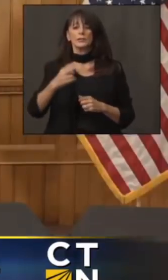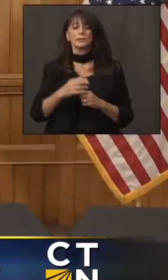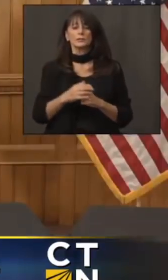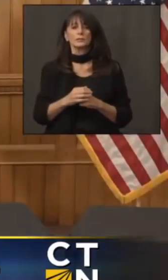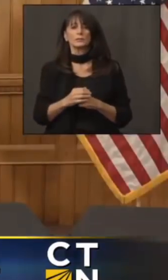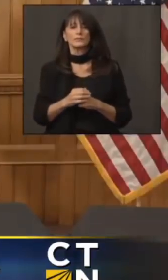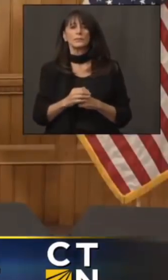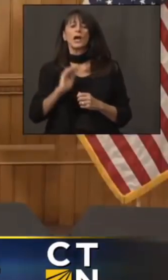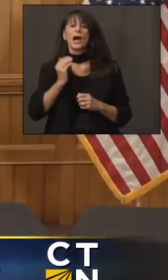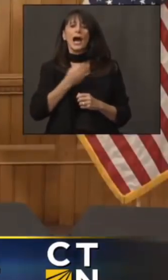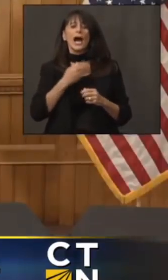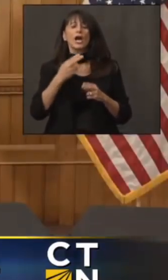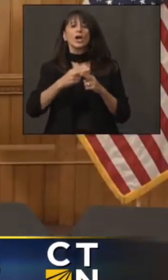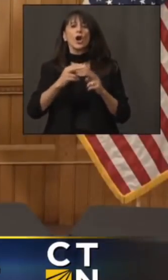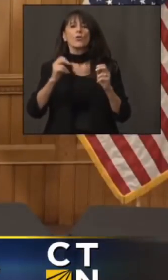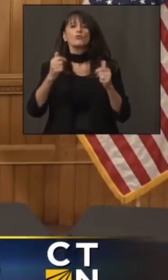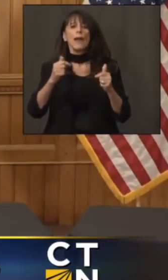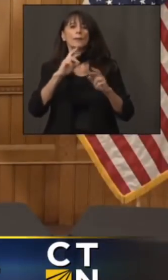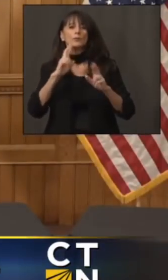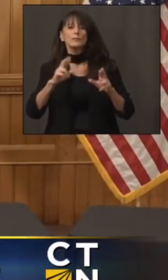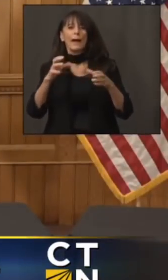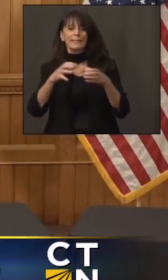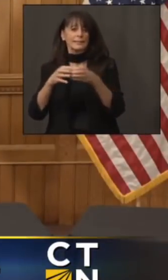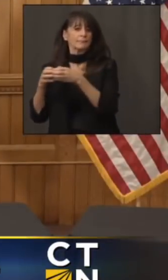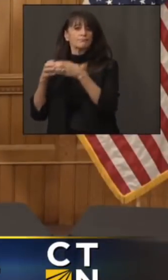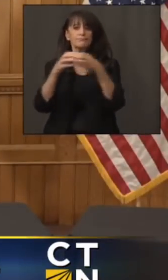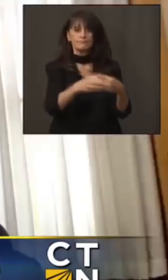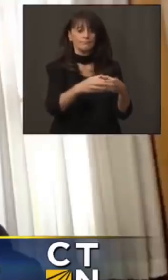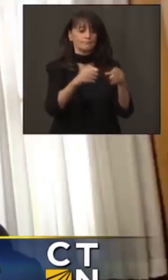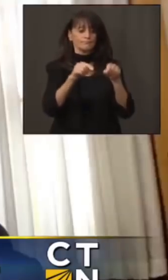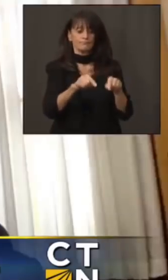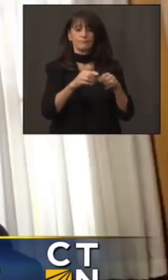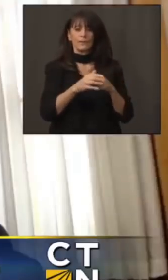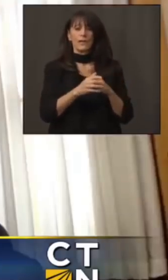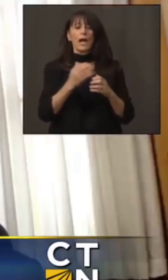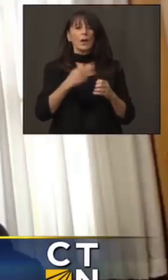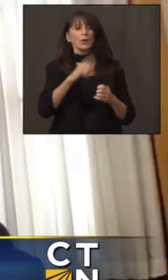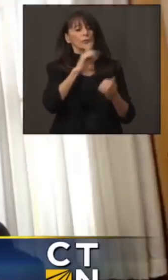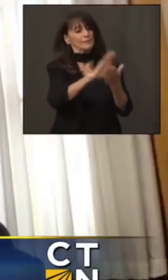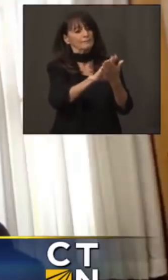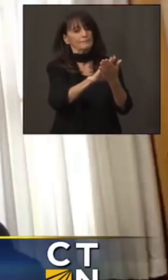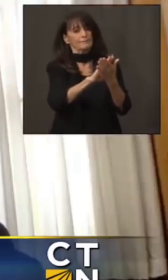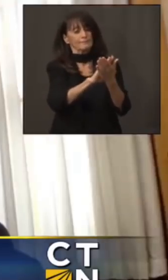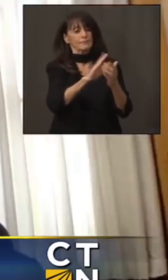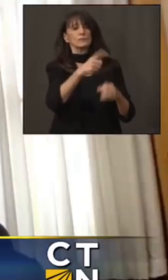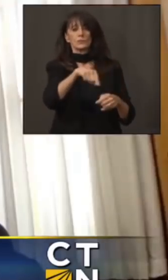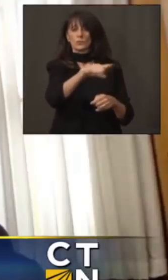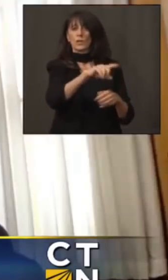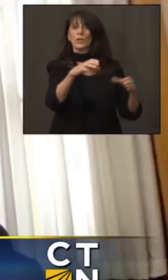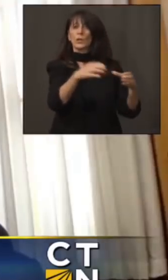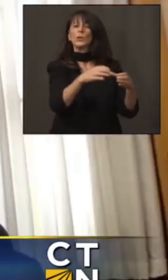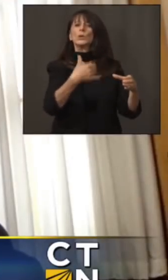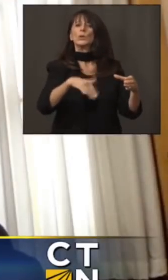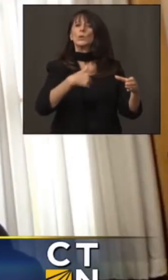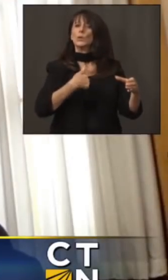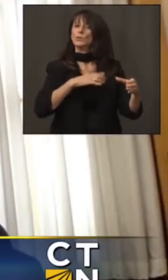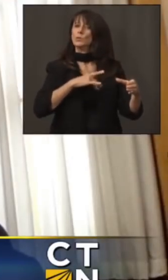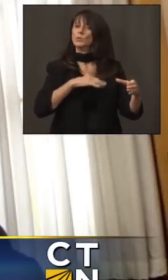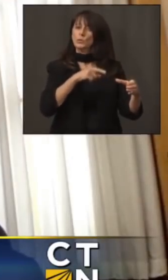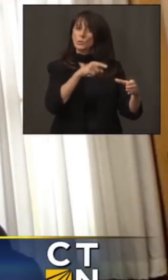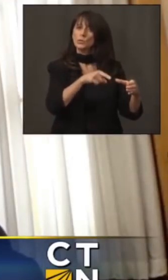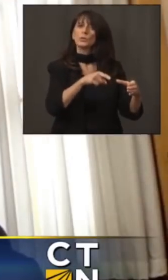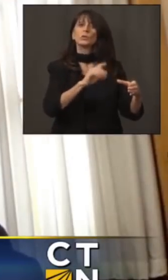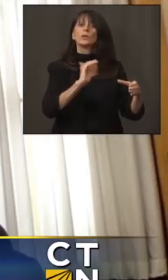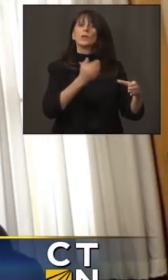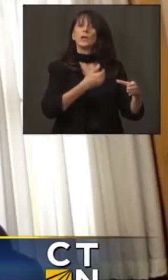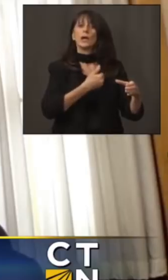rapid response team swung into action last week, and I'd really like to, tip our collective hats to the group involved. Certainly our